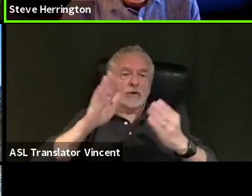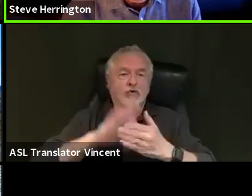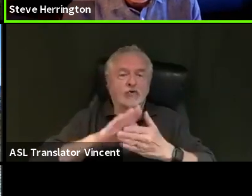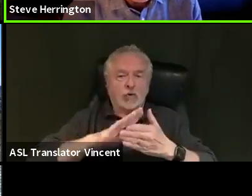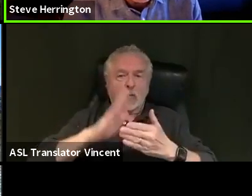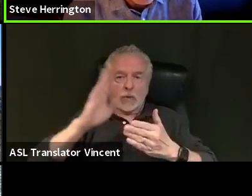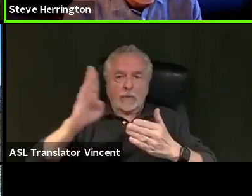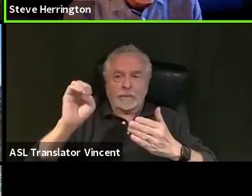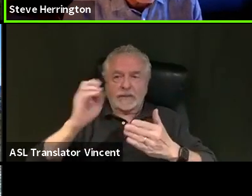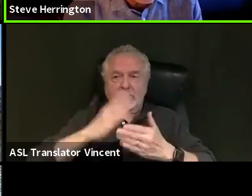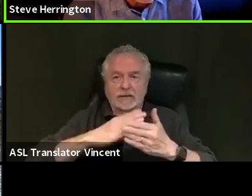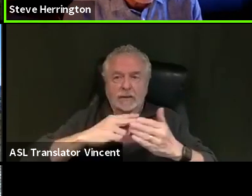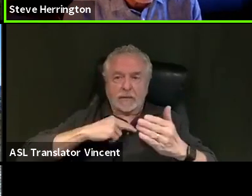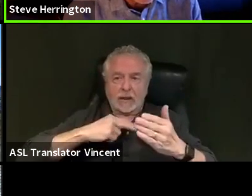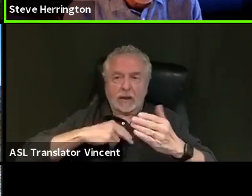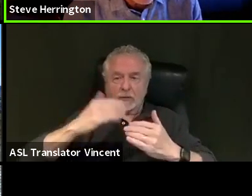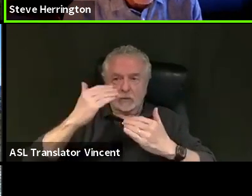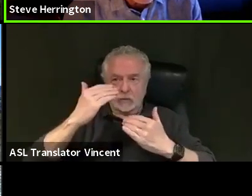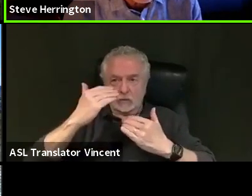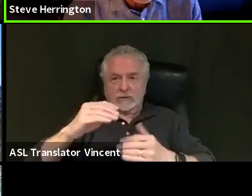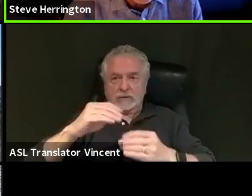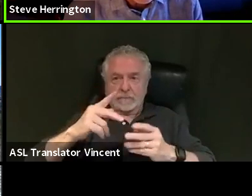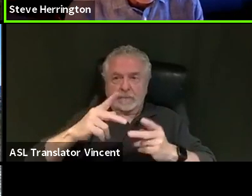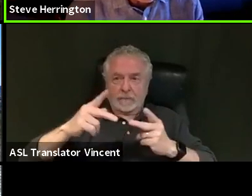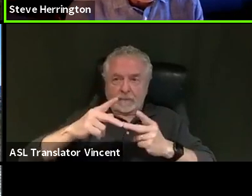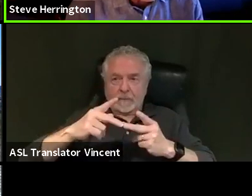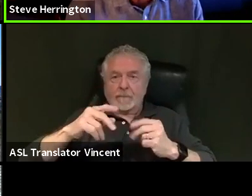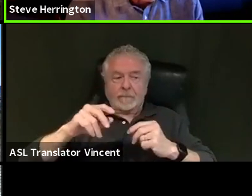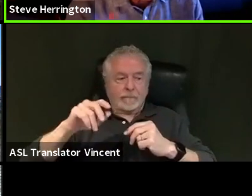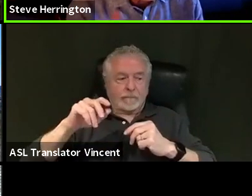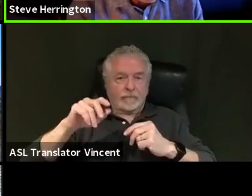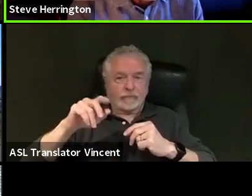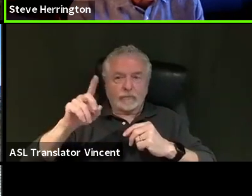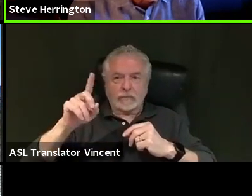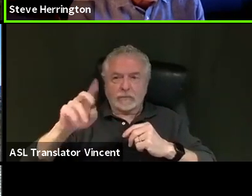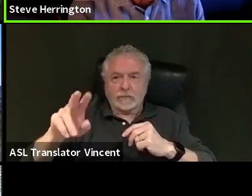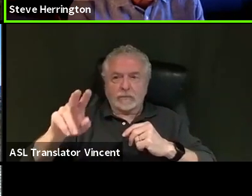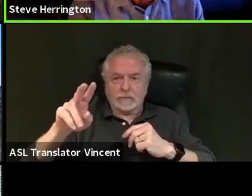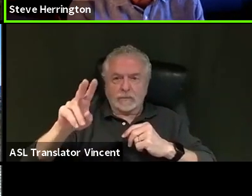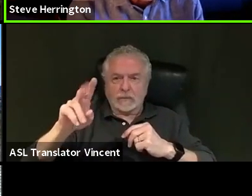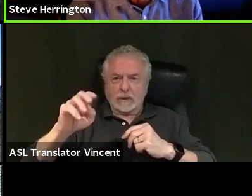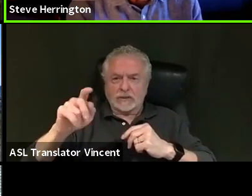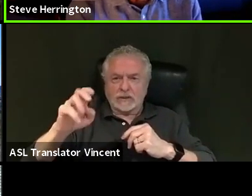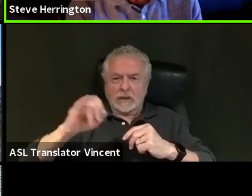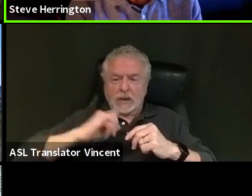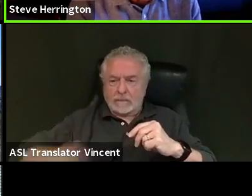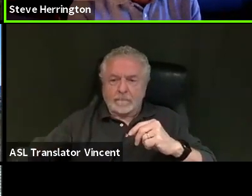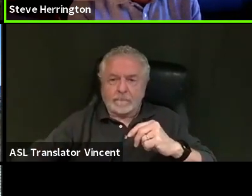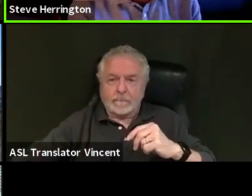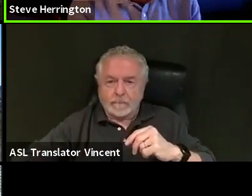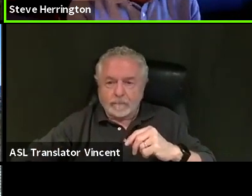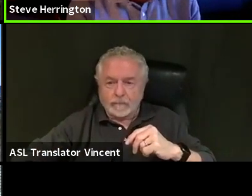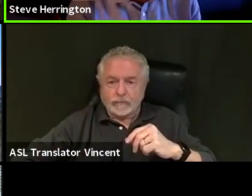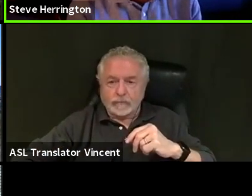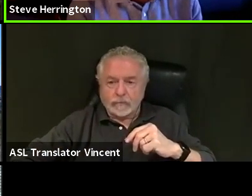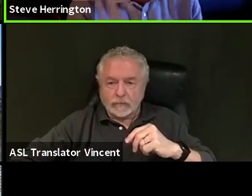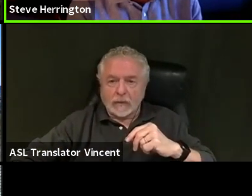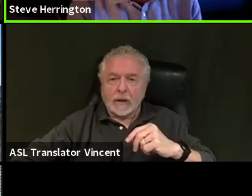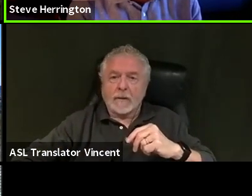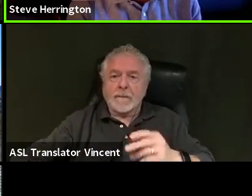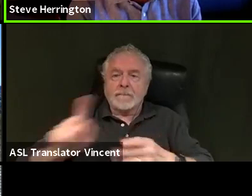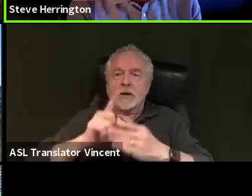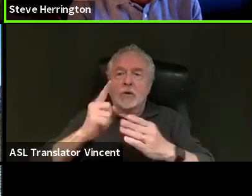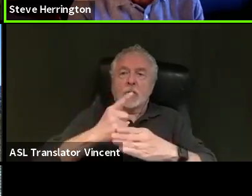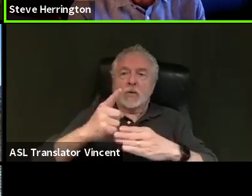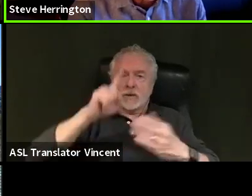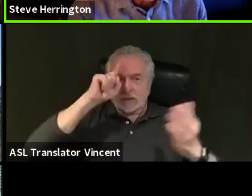There will be some health restrictions in place. Dr. Mace, Dr. Shindy, and I meet weekly, and